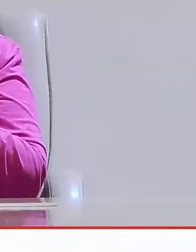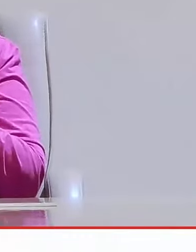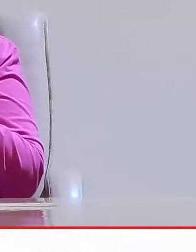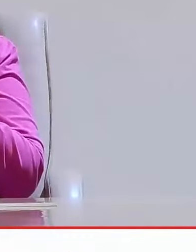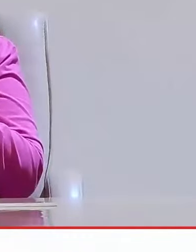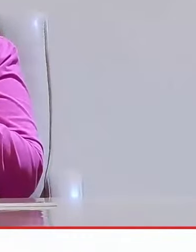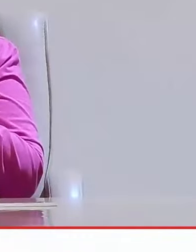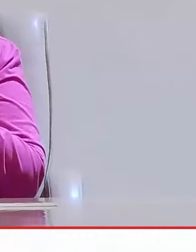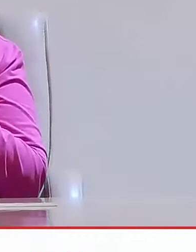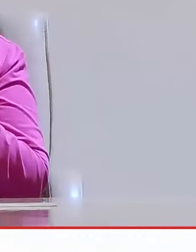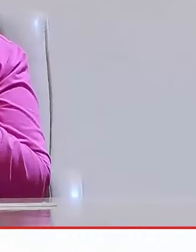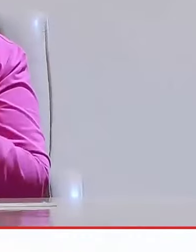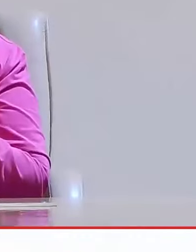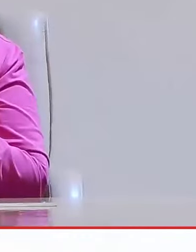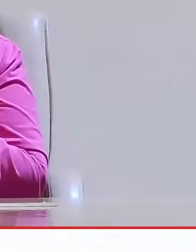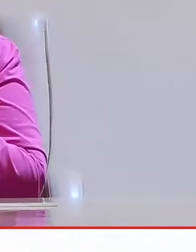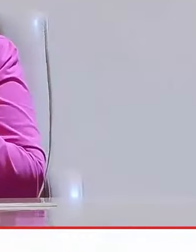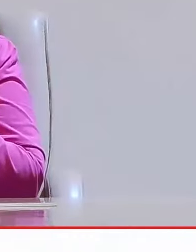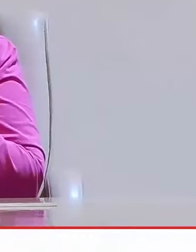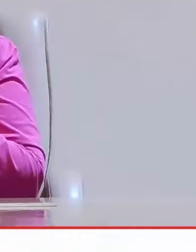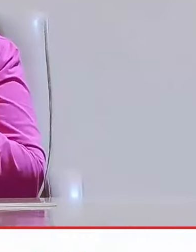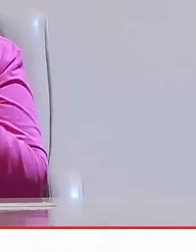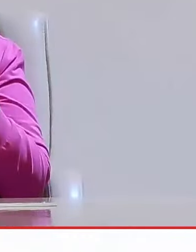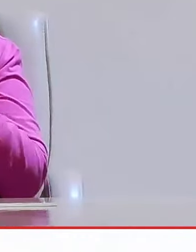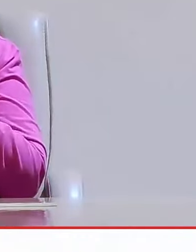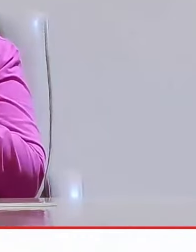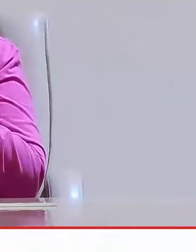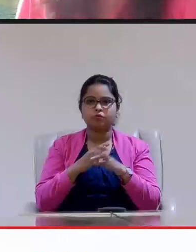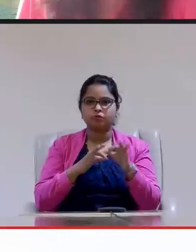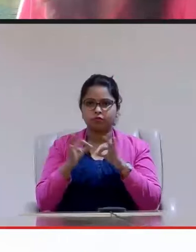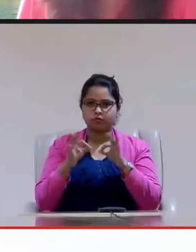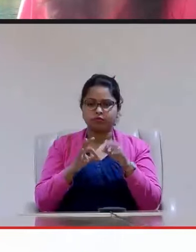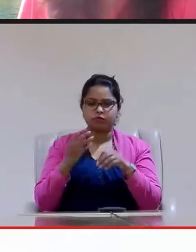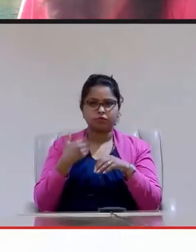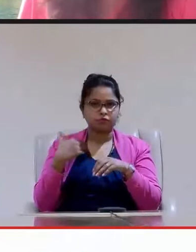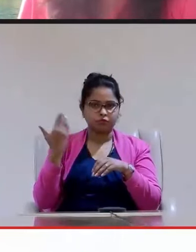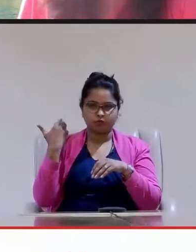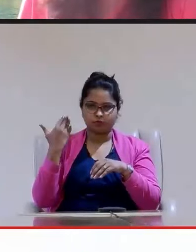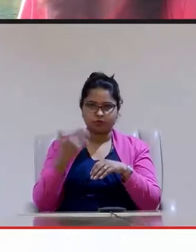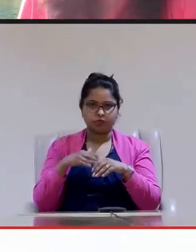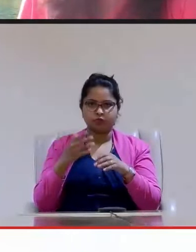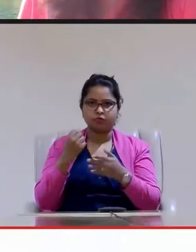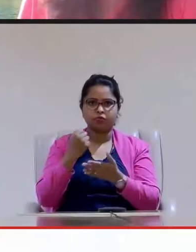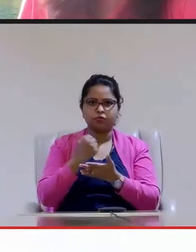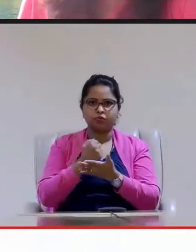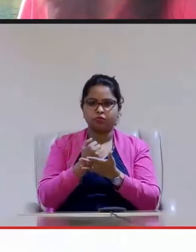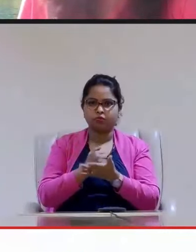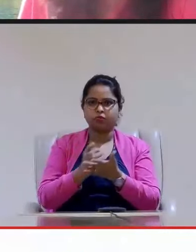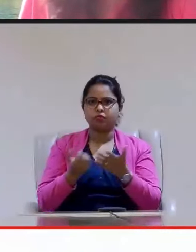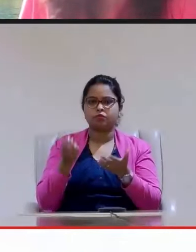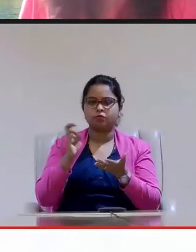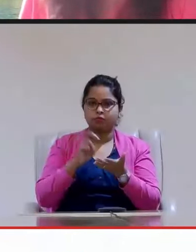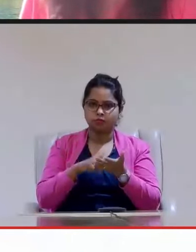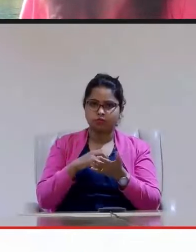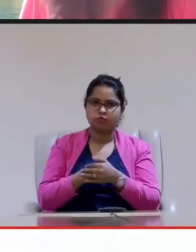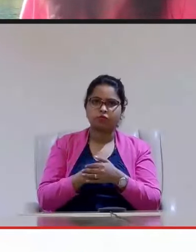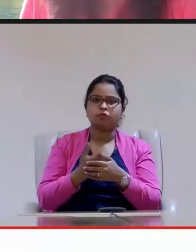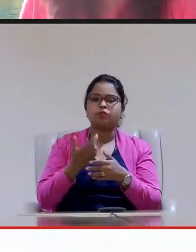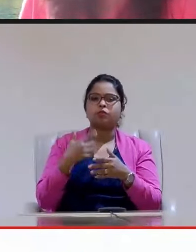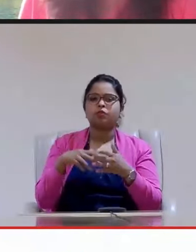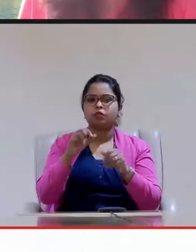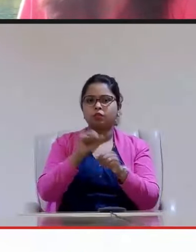So I'll share my, you know, brief experience. When I joined banking sector way back in 2009, I was